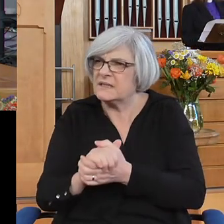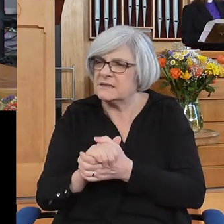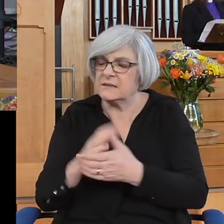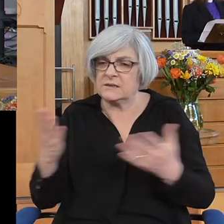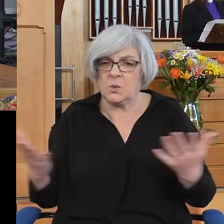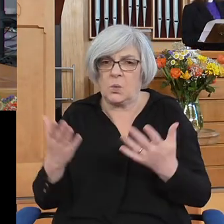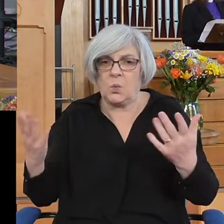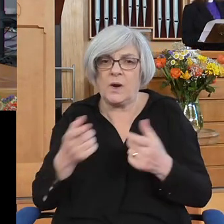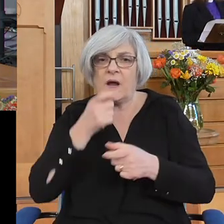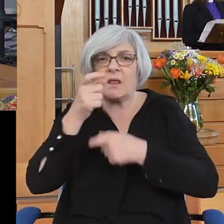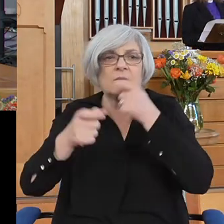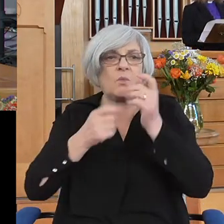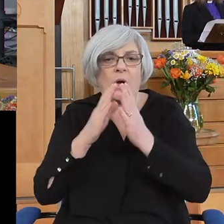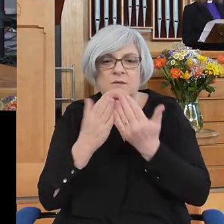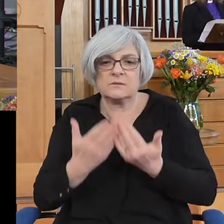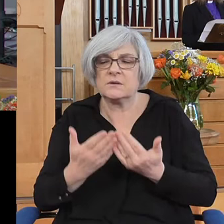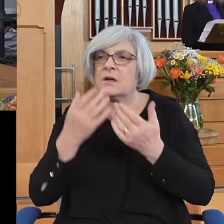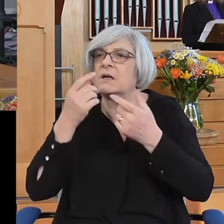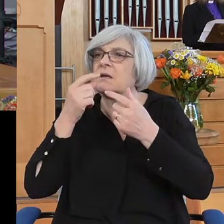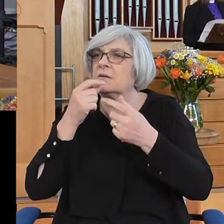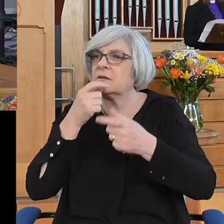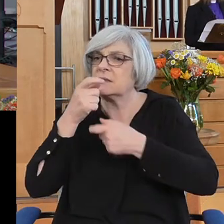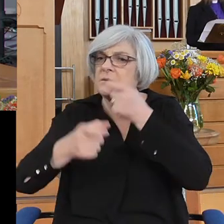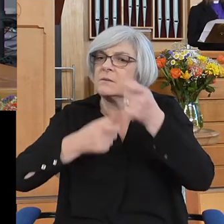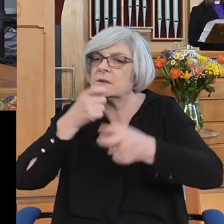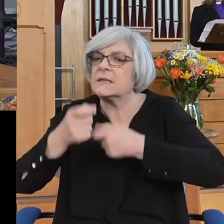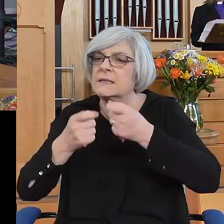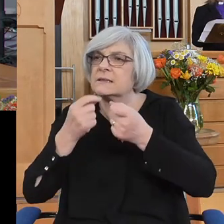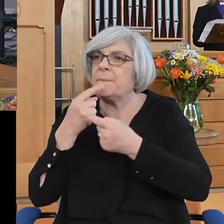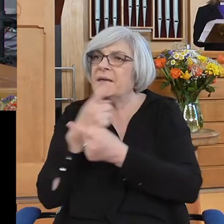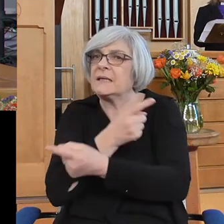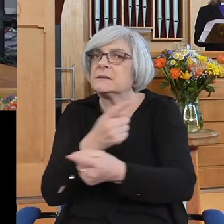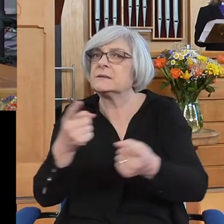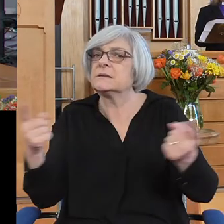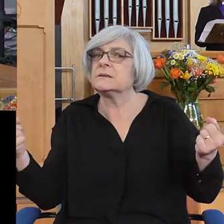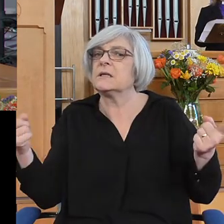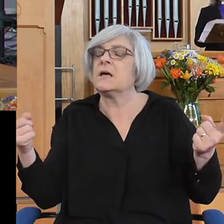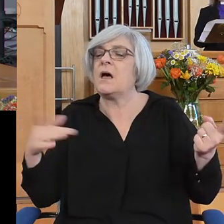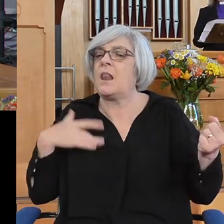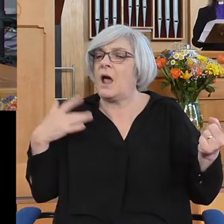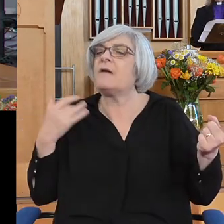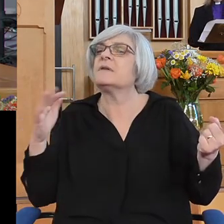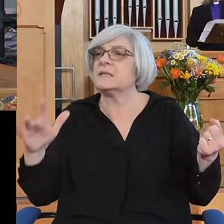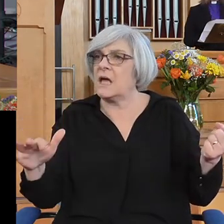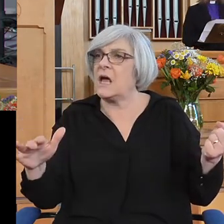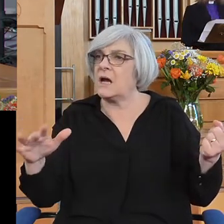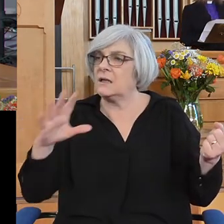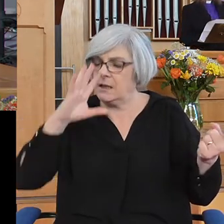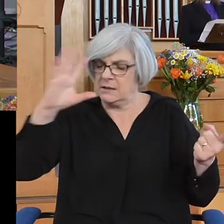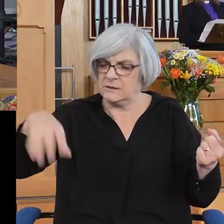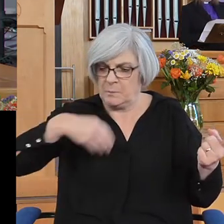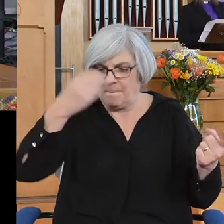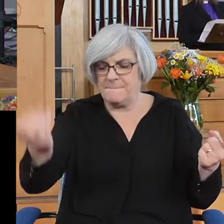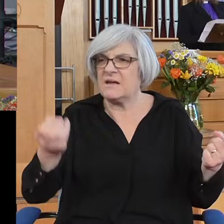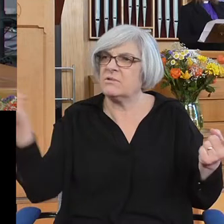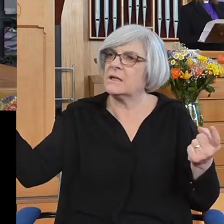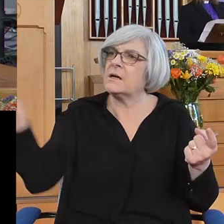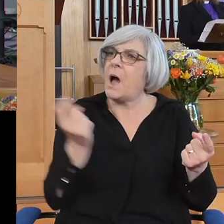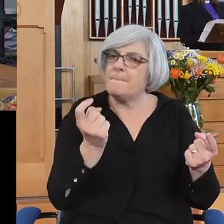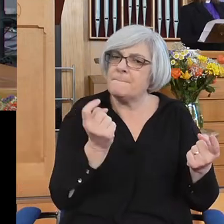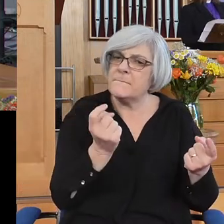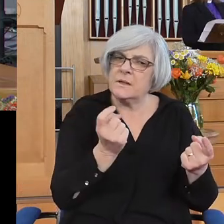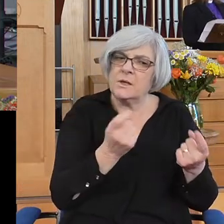the word of God speaks, there is life. The Spirit of God comes to the dry